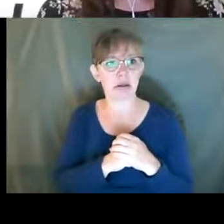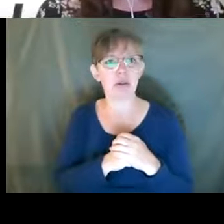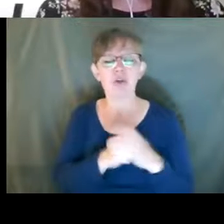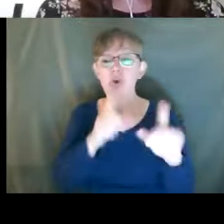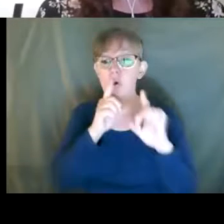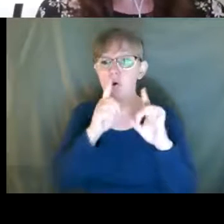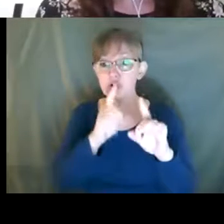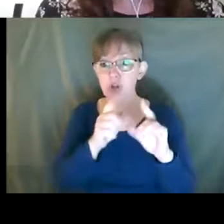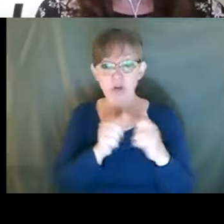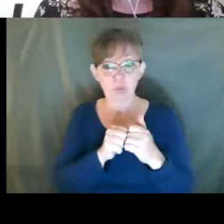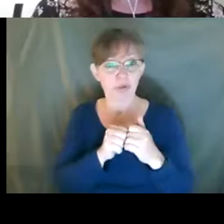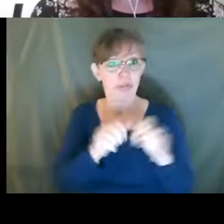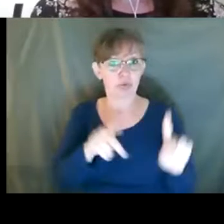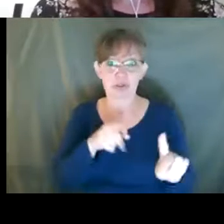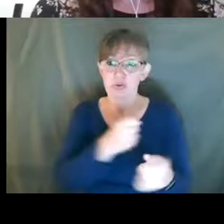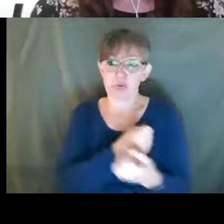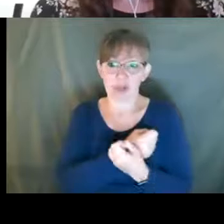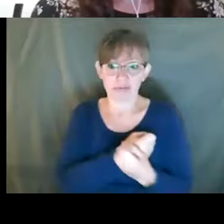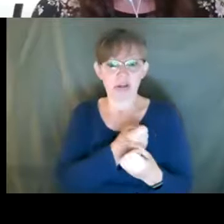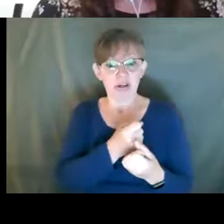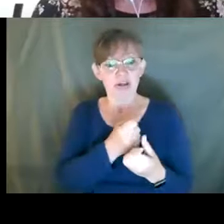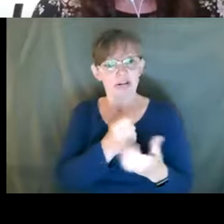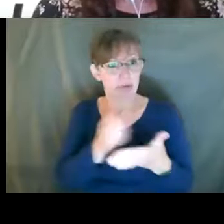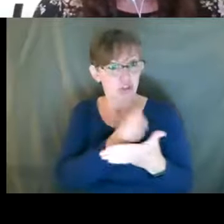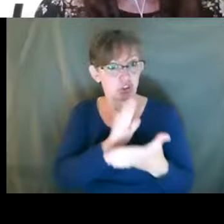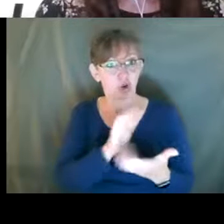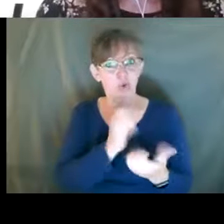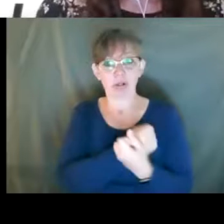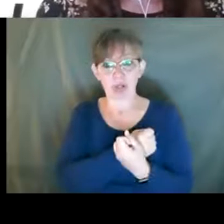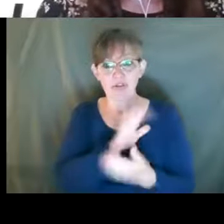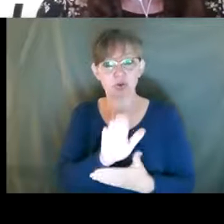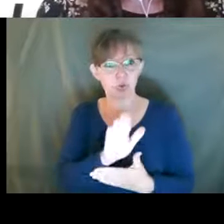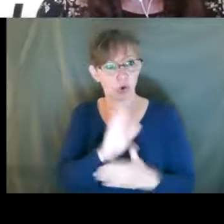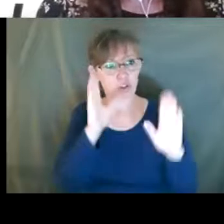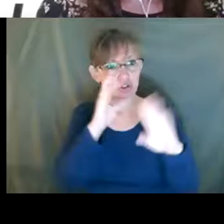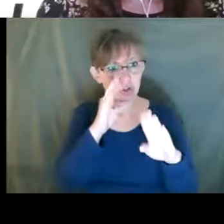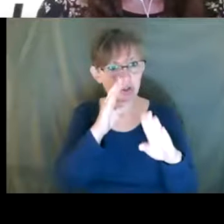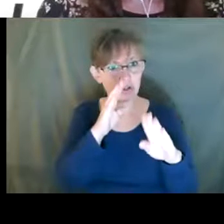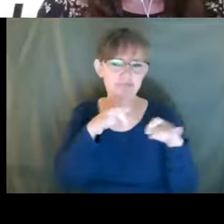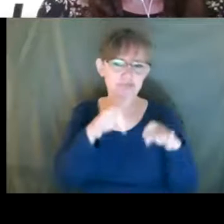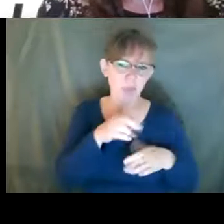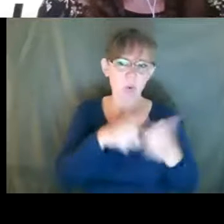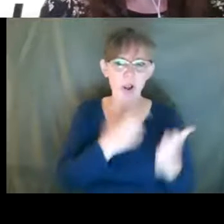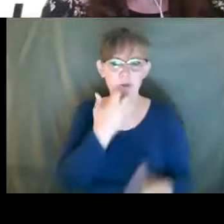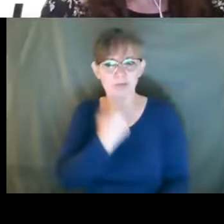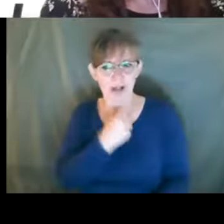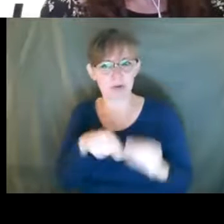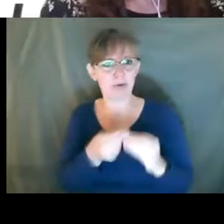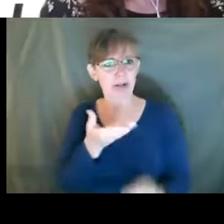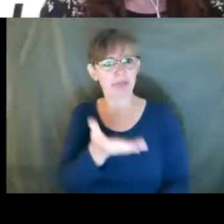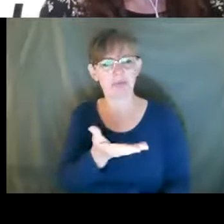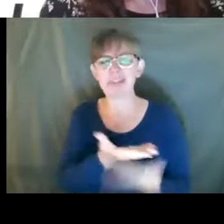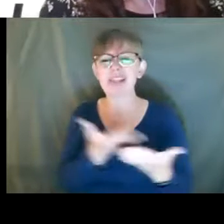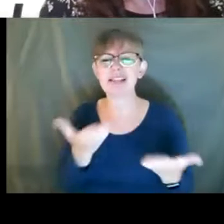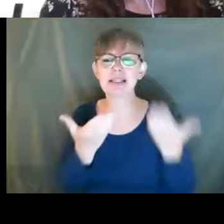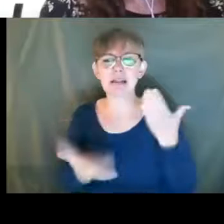your love and concern, point out what you admire about them and their values, their attributes, things that might motivate them to